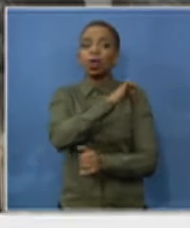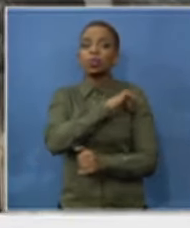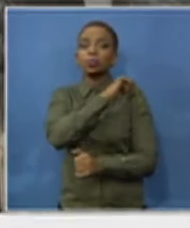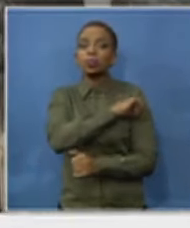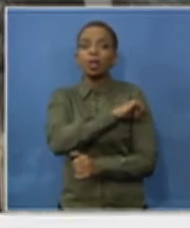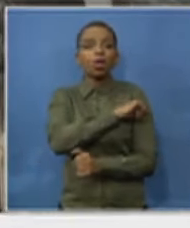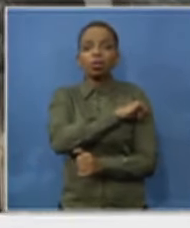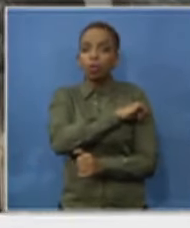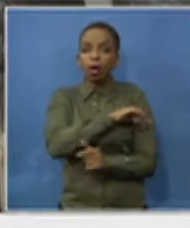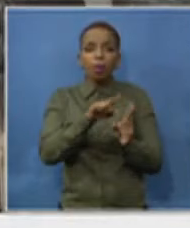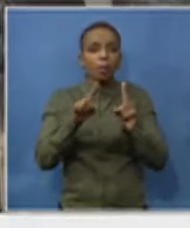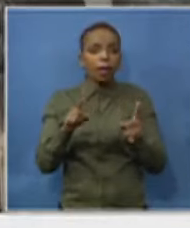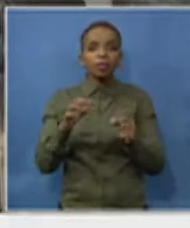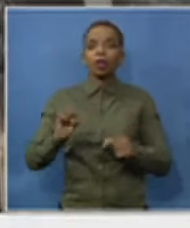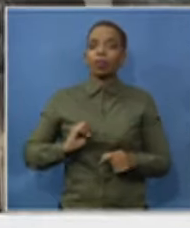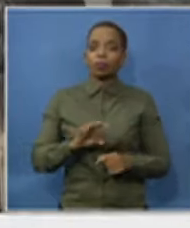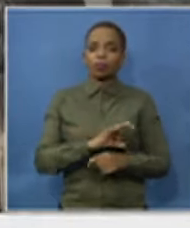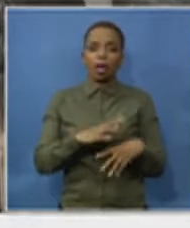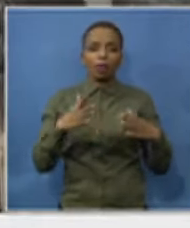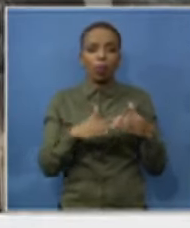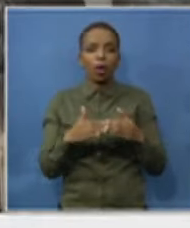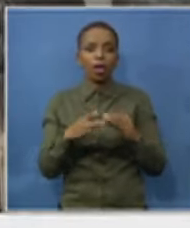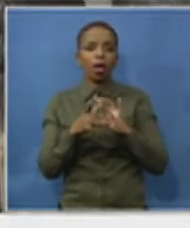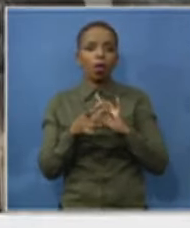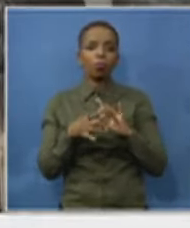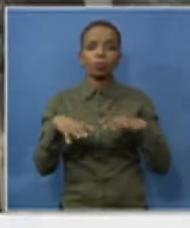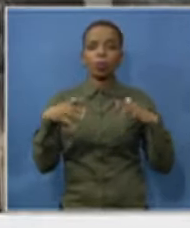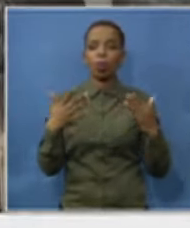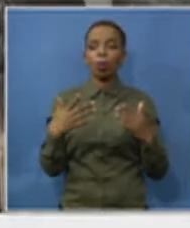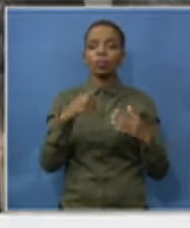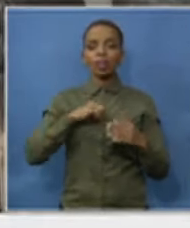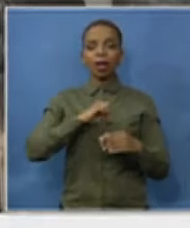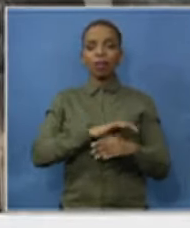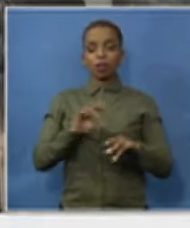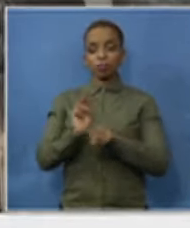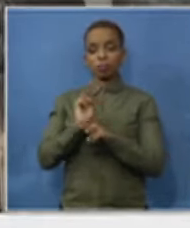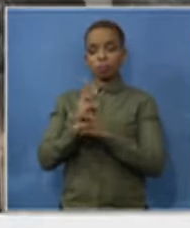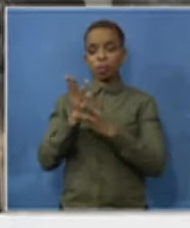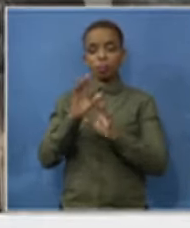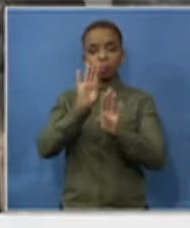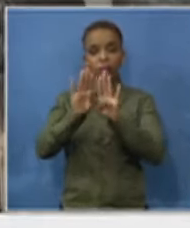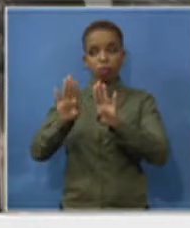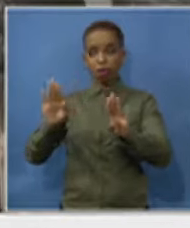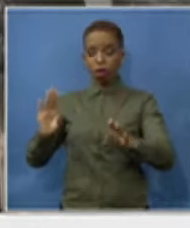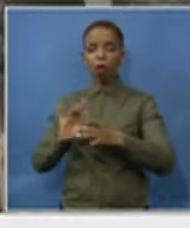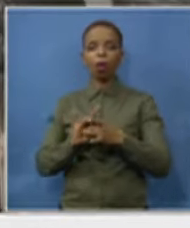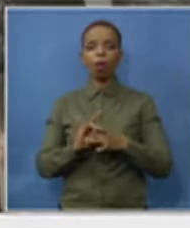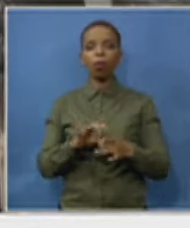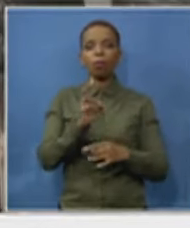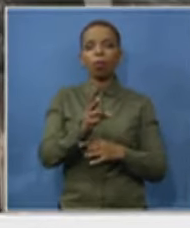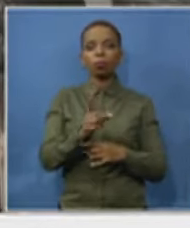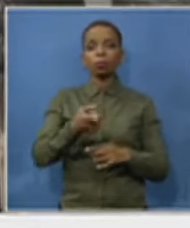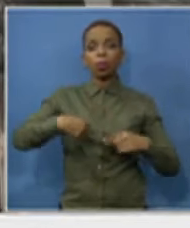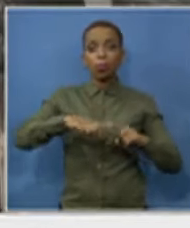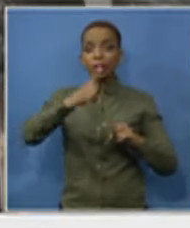care homes or staff who are looking after people in their own homes as well. We believe that the lack of